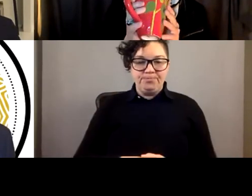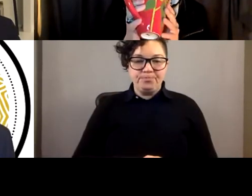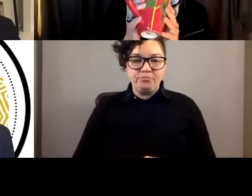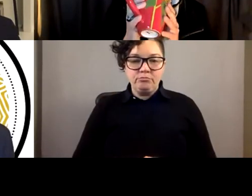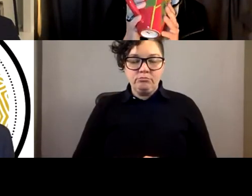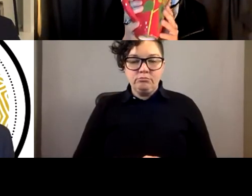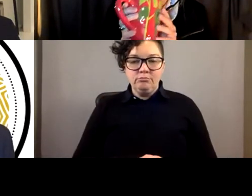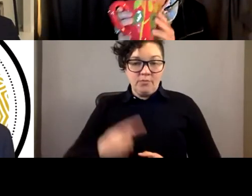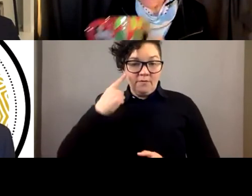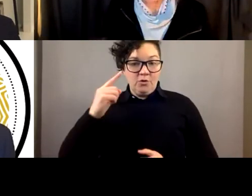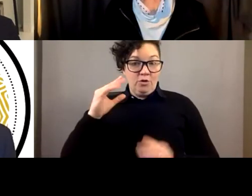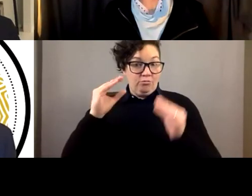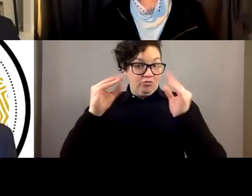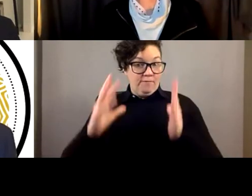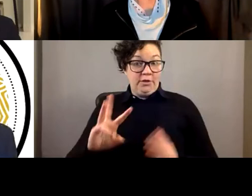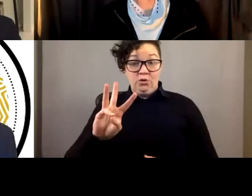Professor Williams, if you'll allow me to